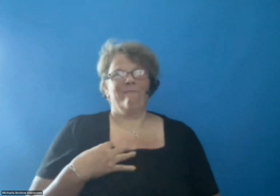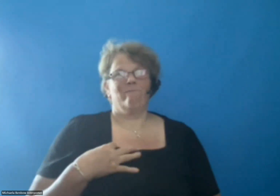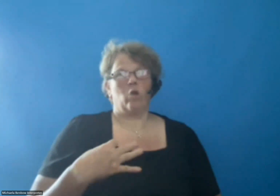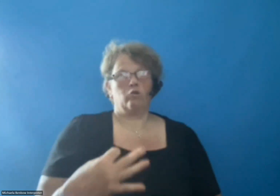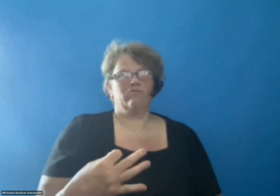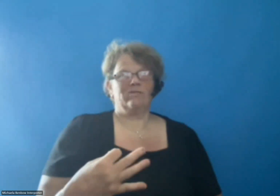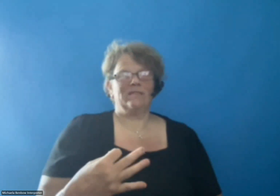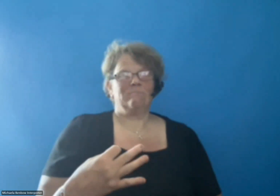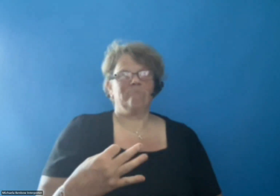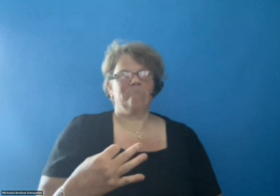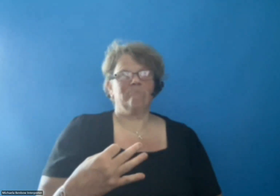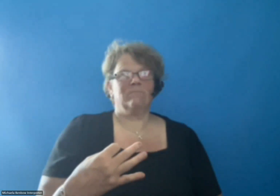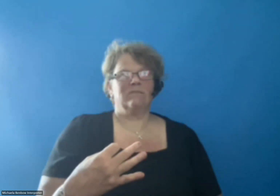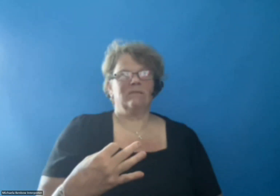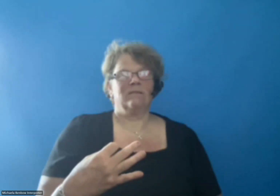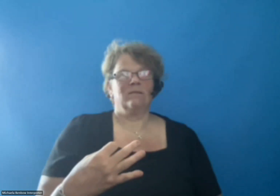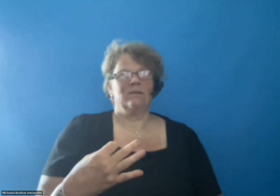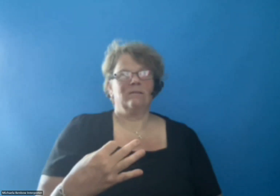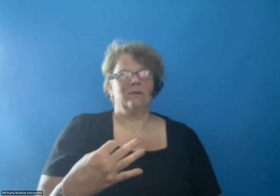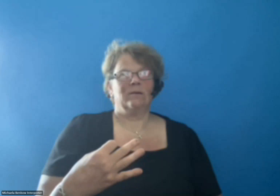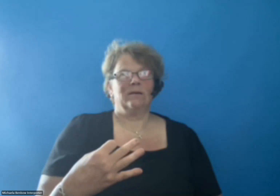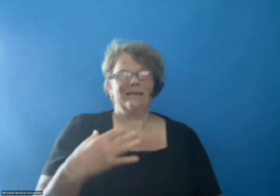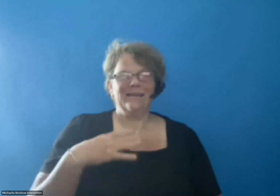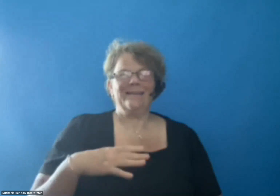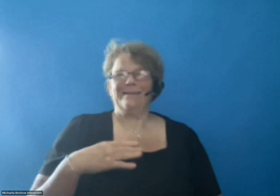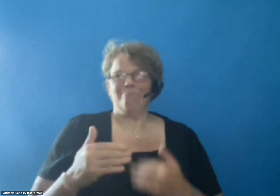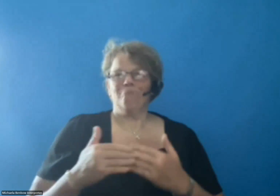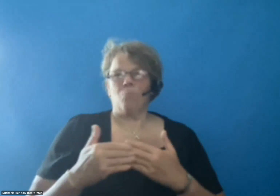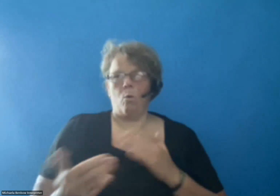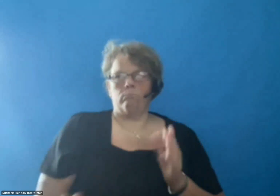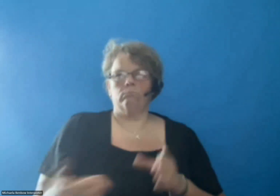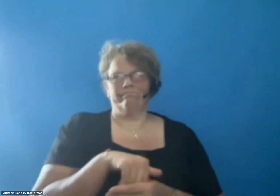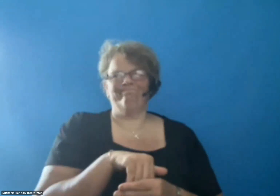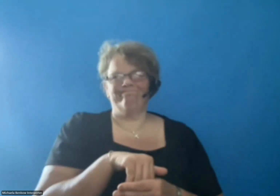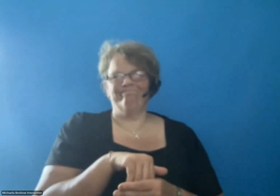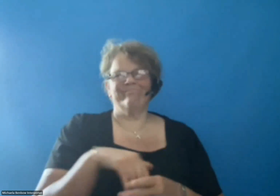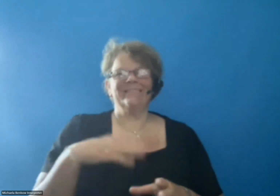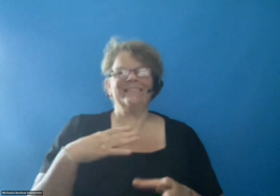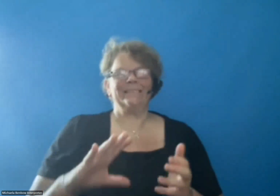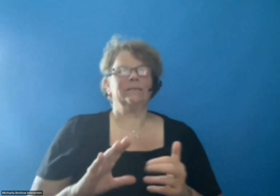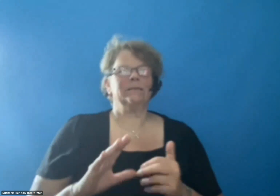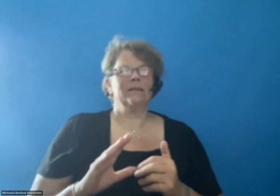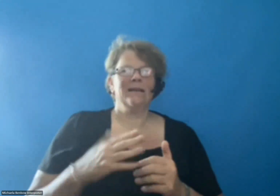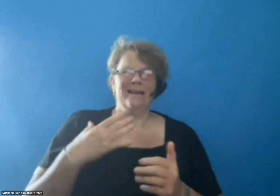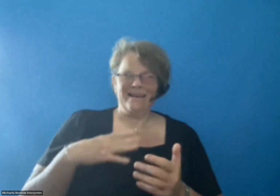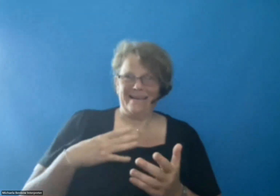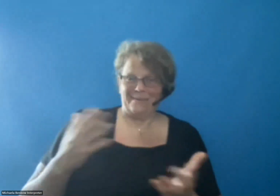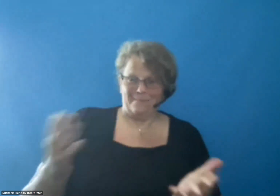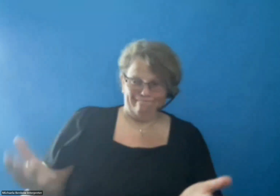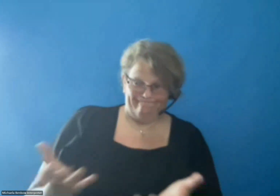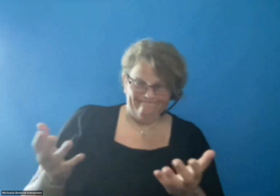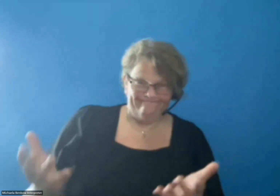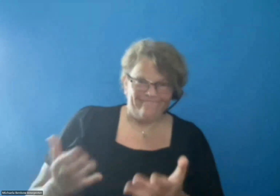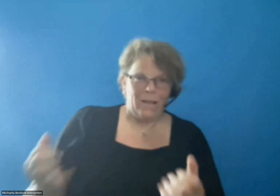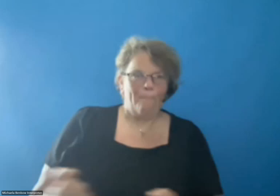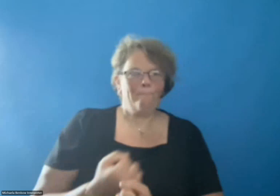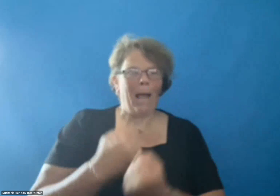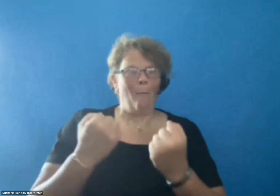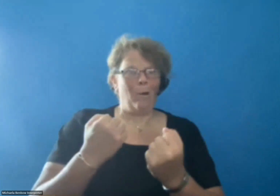need to play a greater part. We need to be effectively kind of powering it up to help us in that